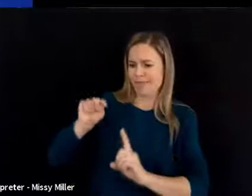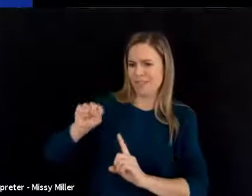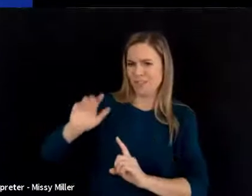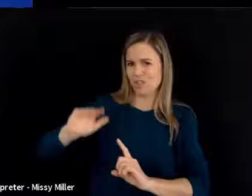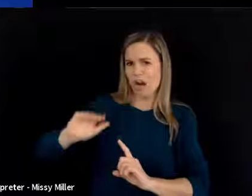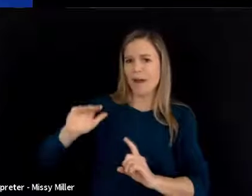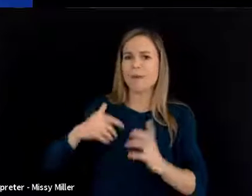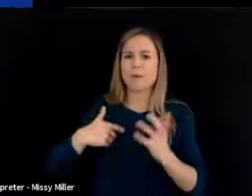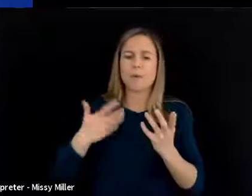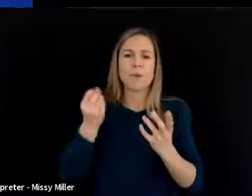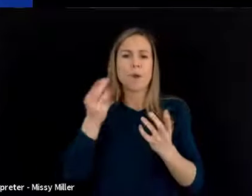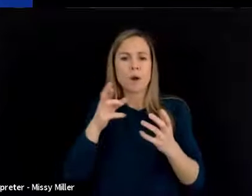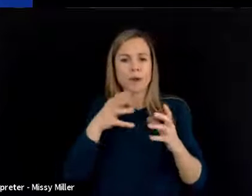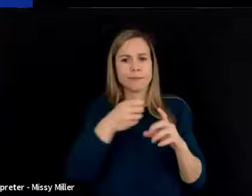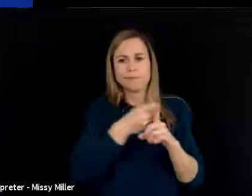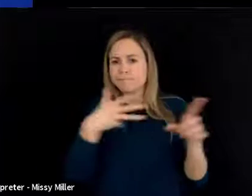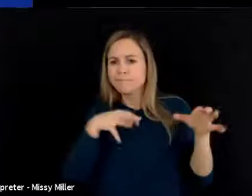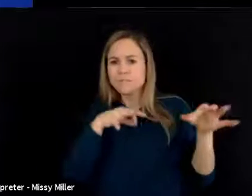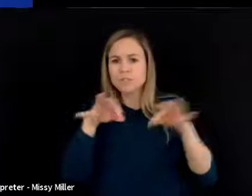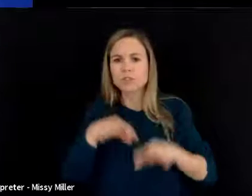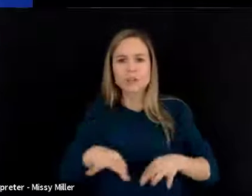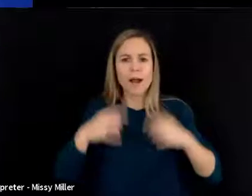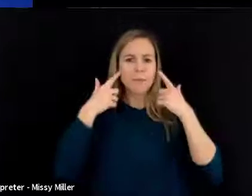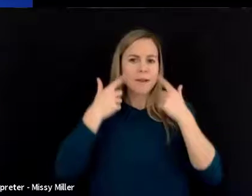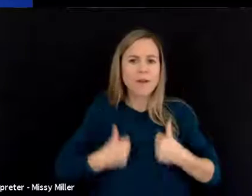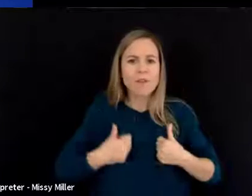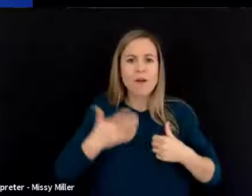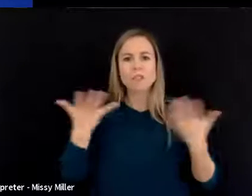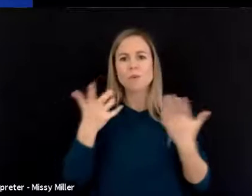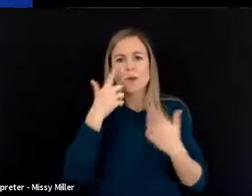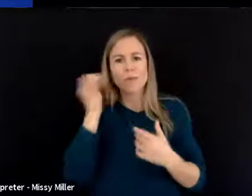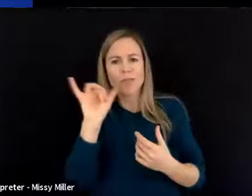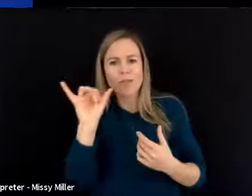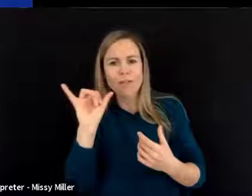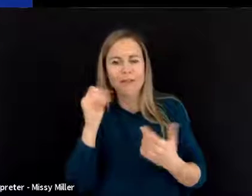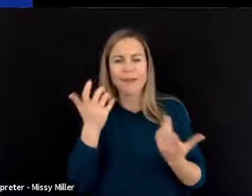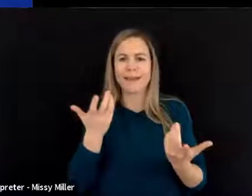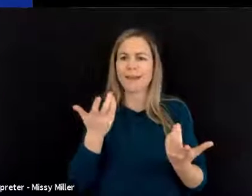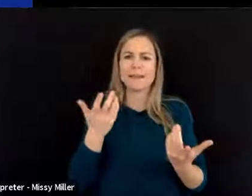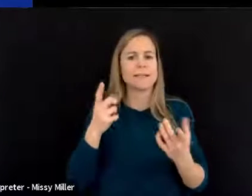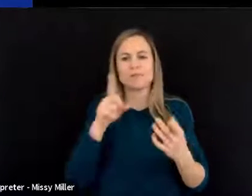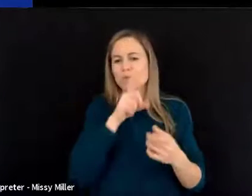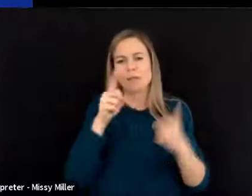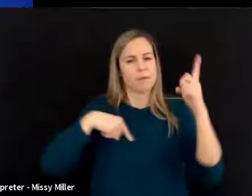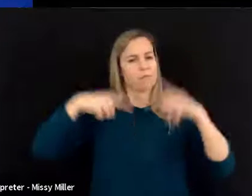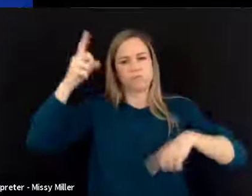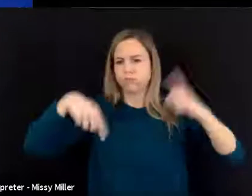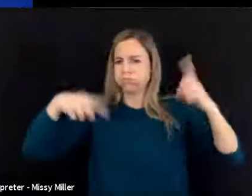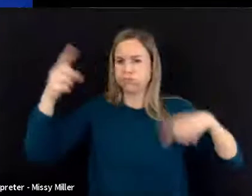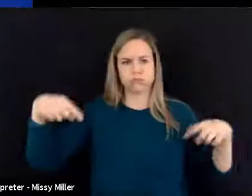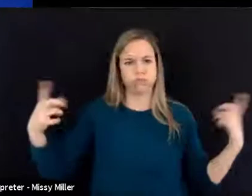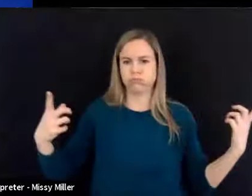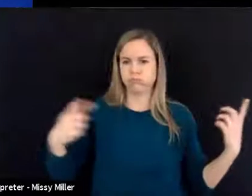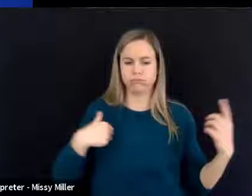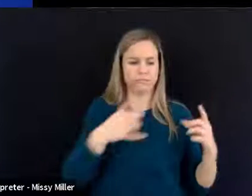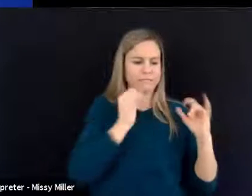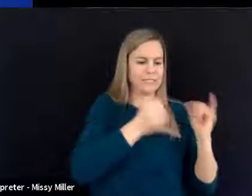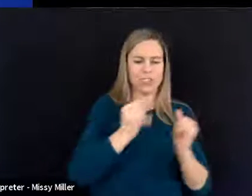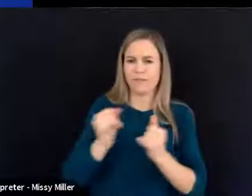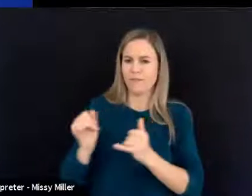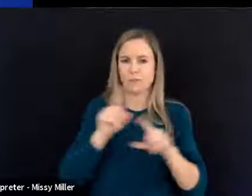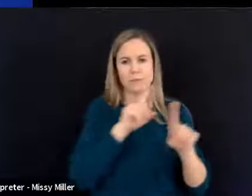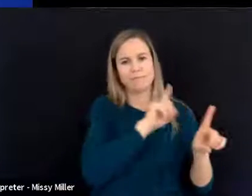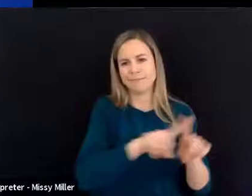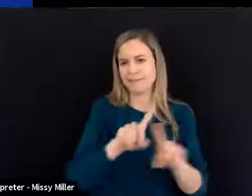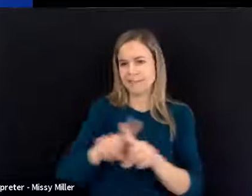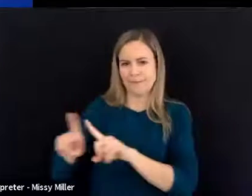to describe what the nature of hearing loss will be in a learner with charge. Just, I think Megan and I would both